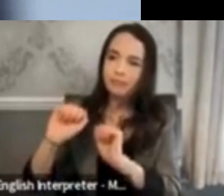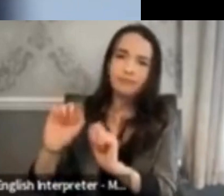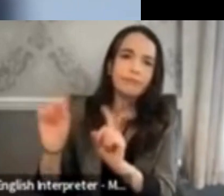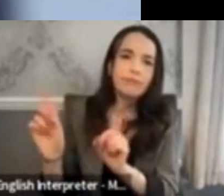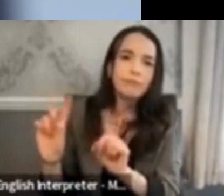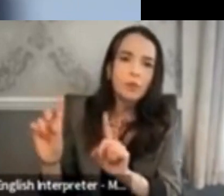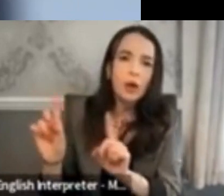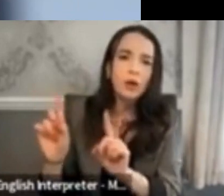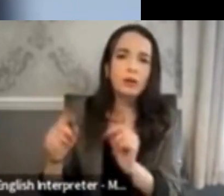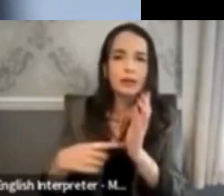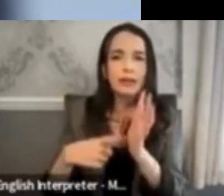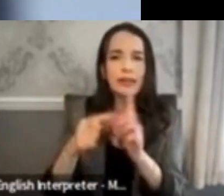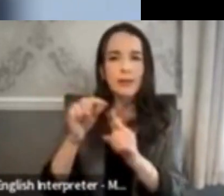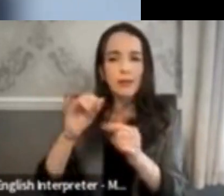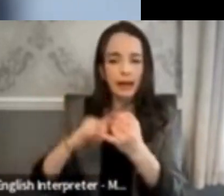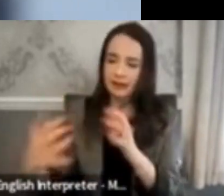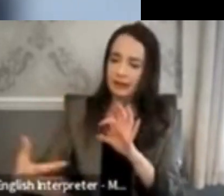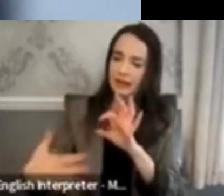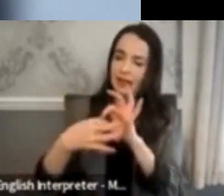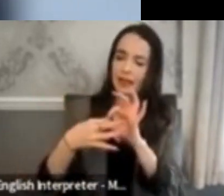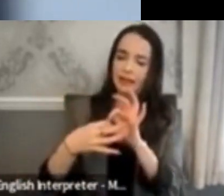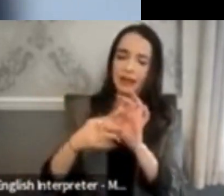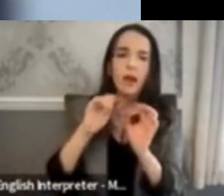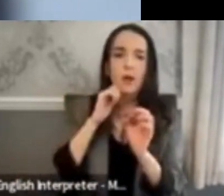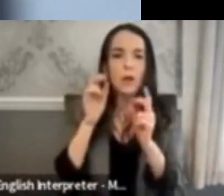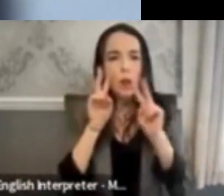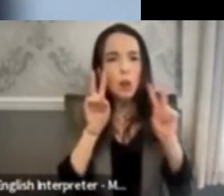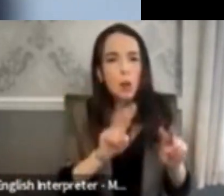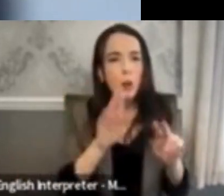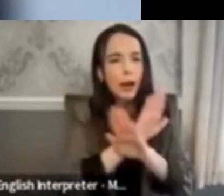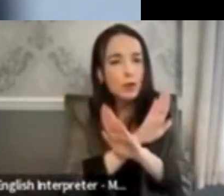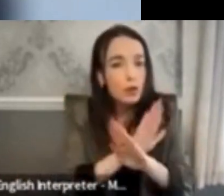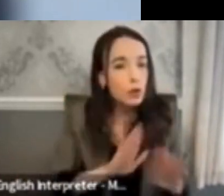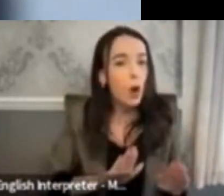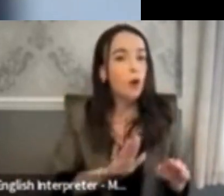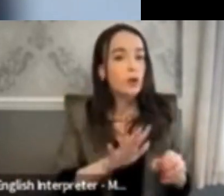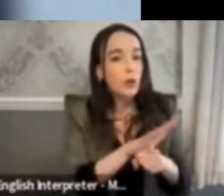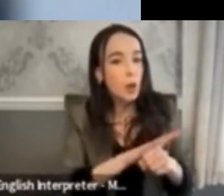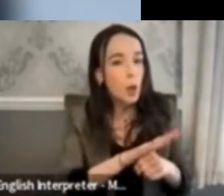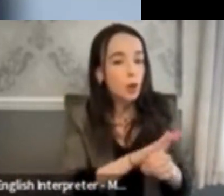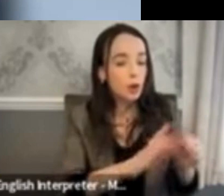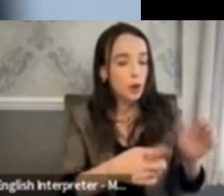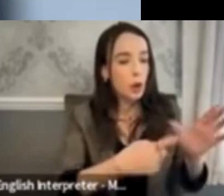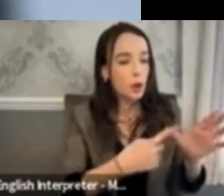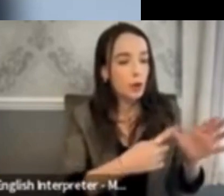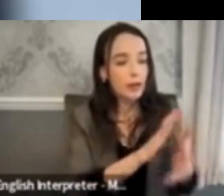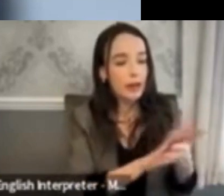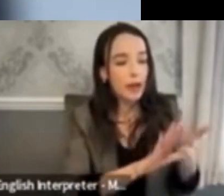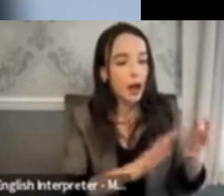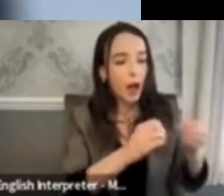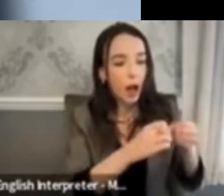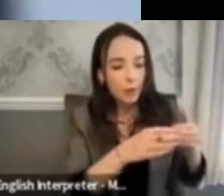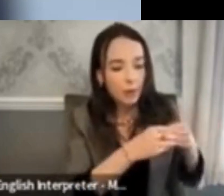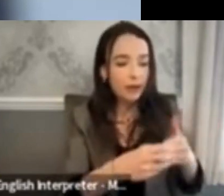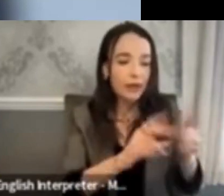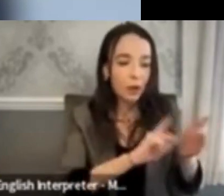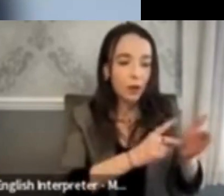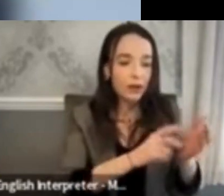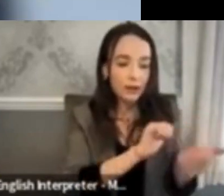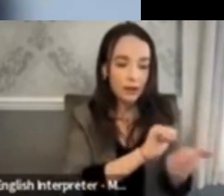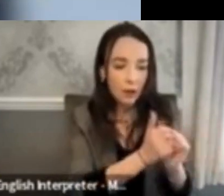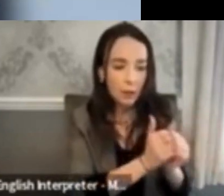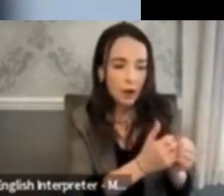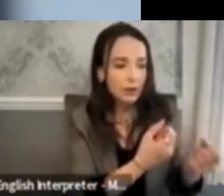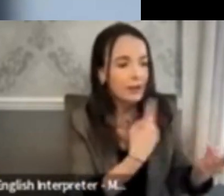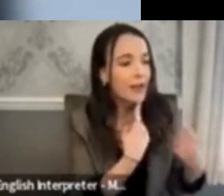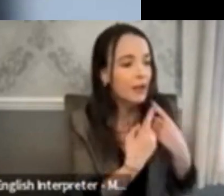to gather information on TPS from non-local authority music hub lead organisations and their partners, as well as, to